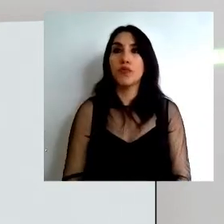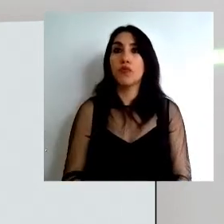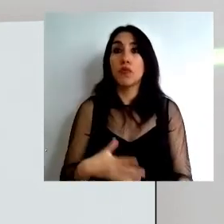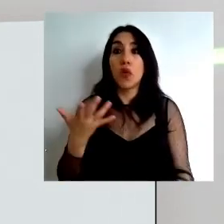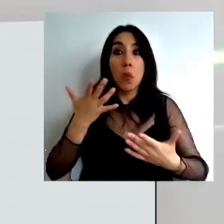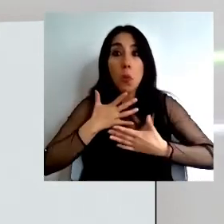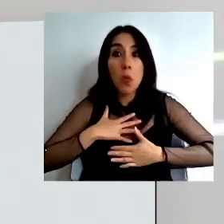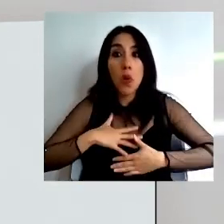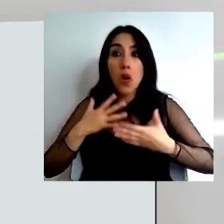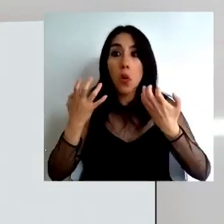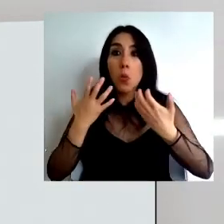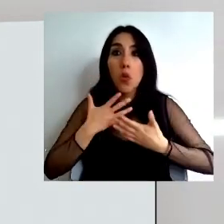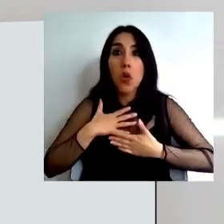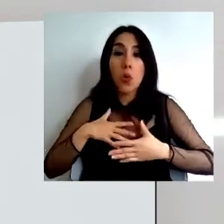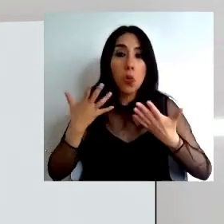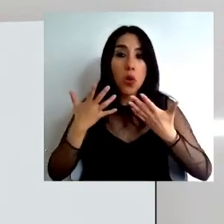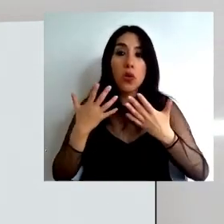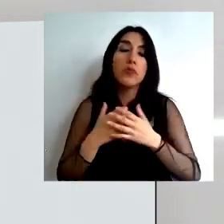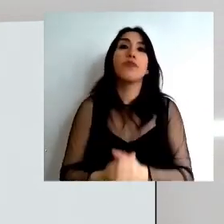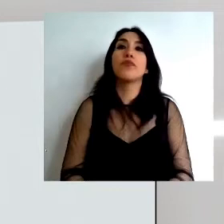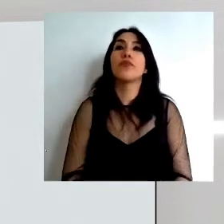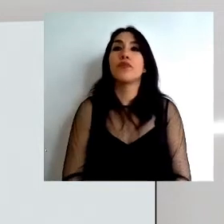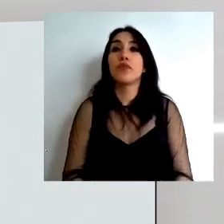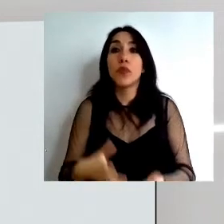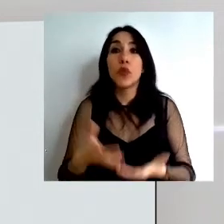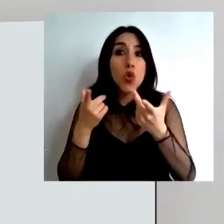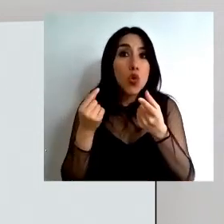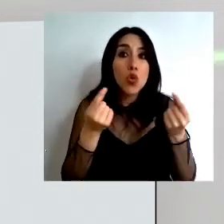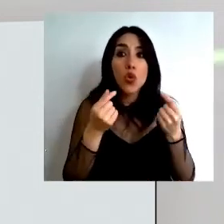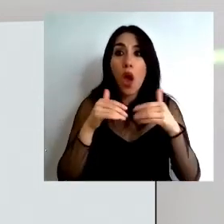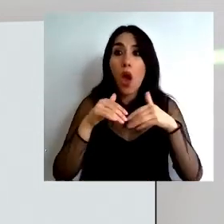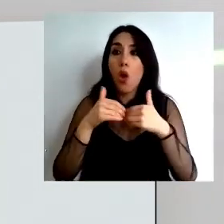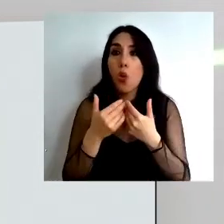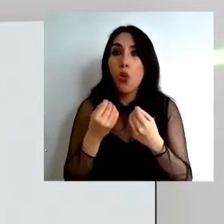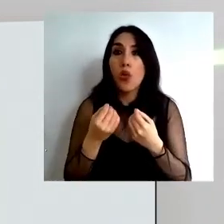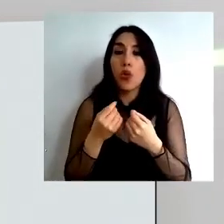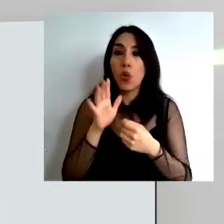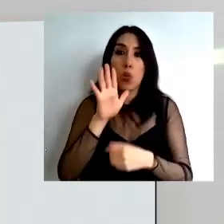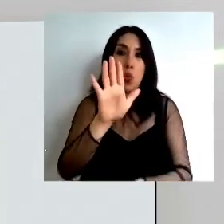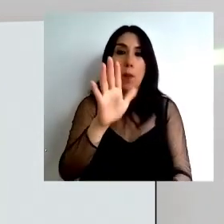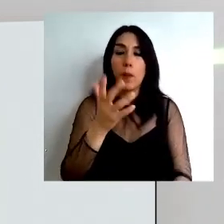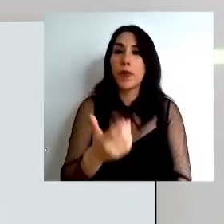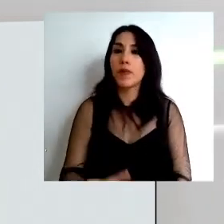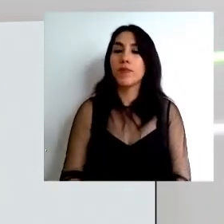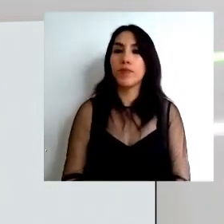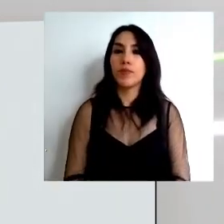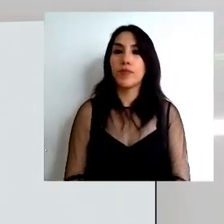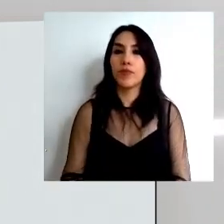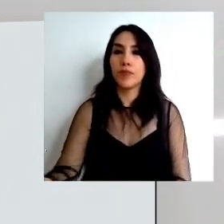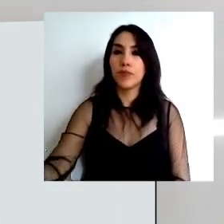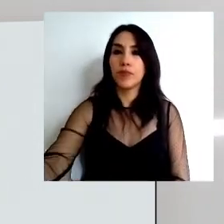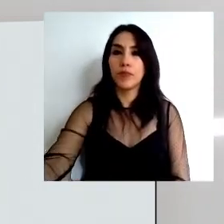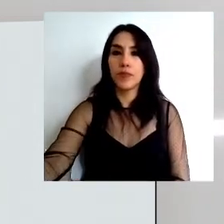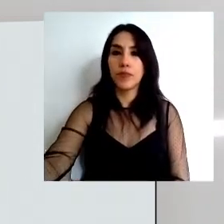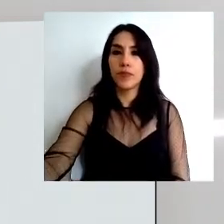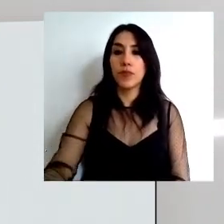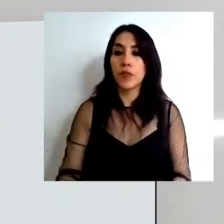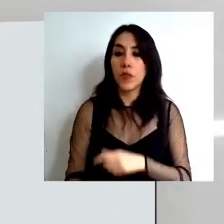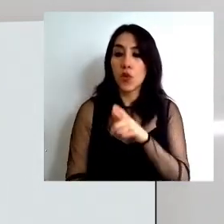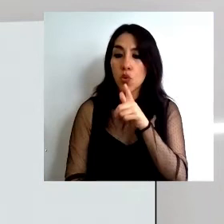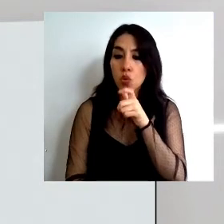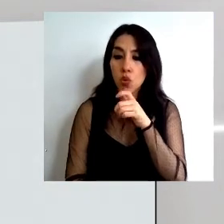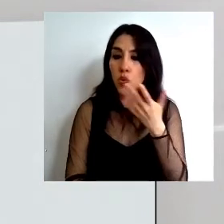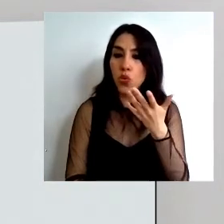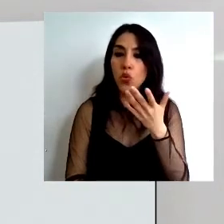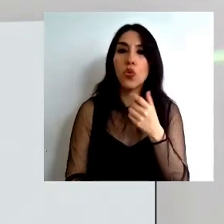or in Latin America, or is this not on the agenda? Oh, of course, yes, it is. So, indeed. So, the next